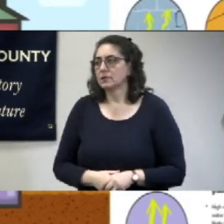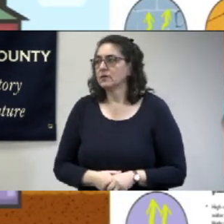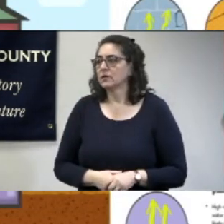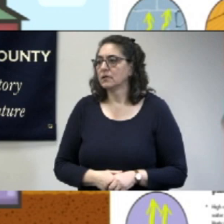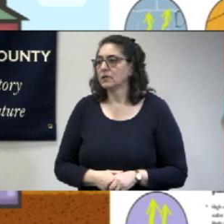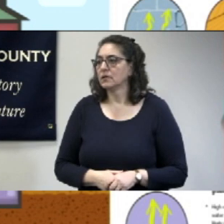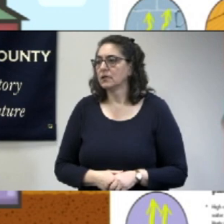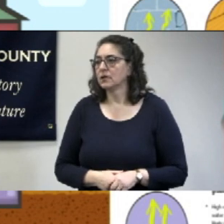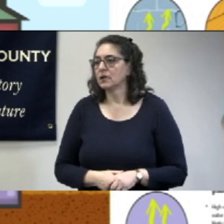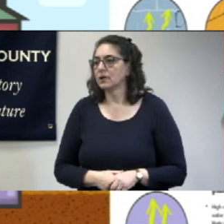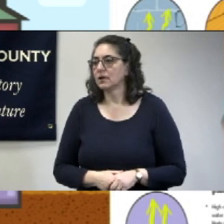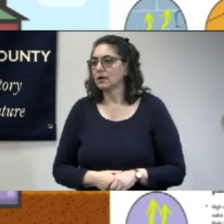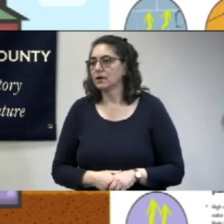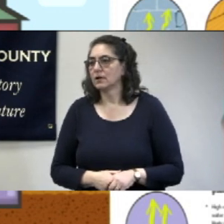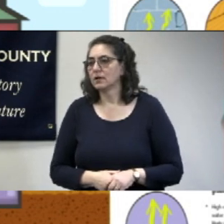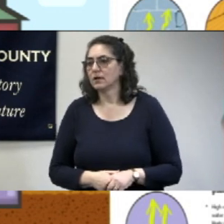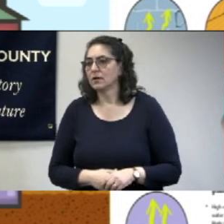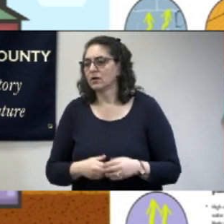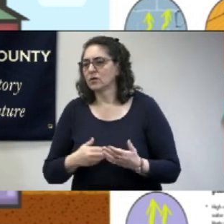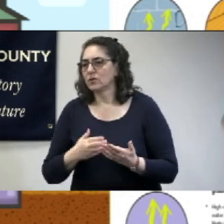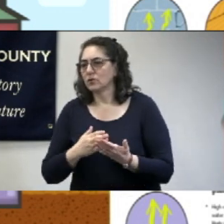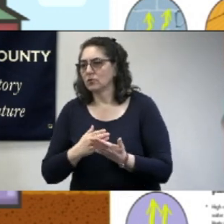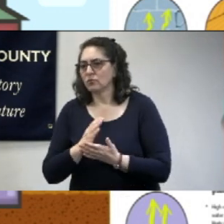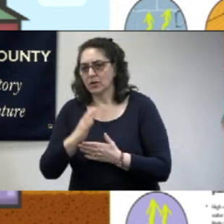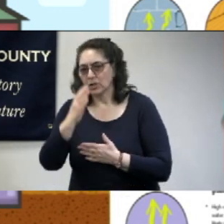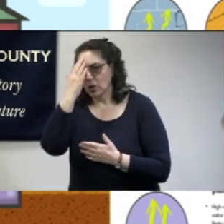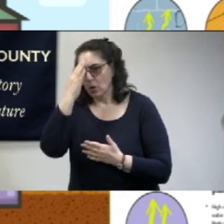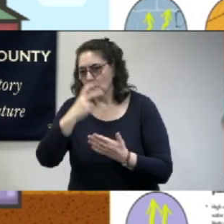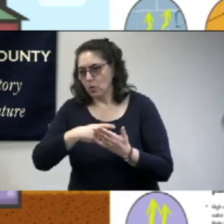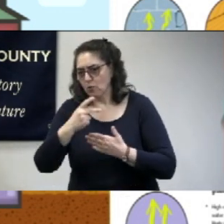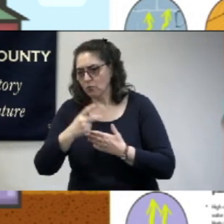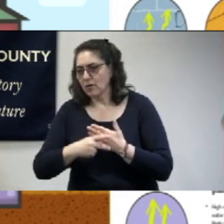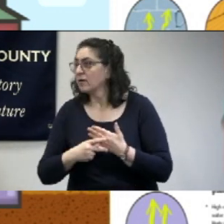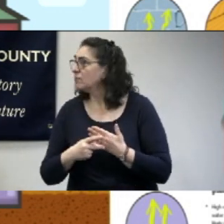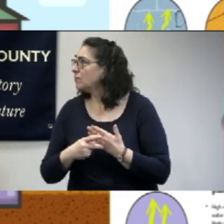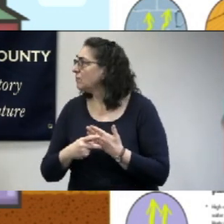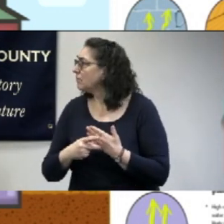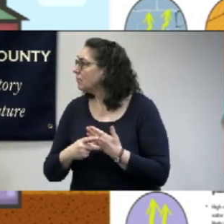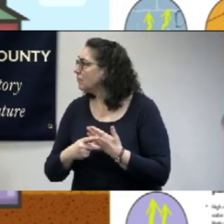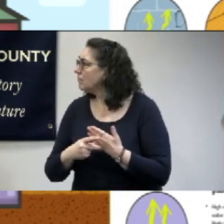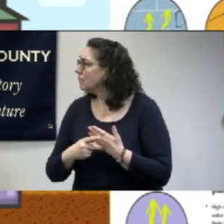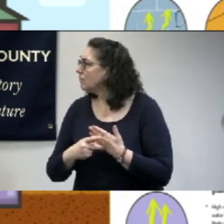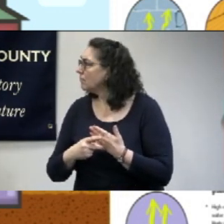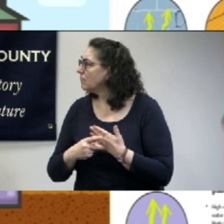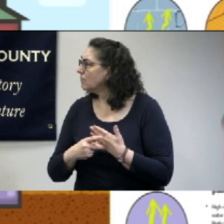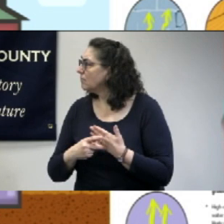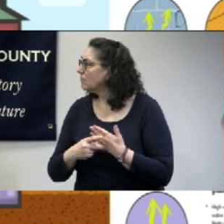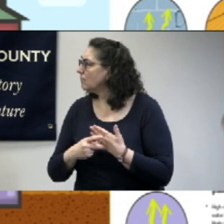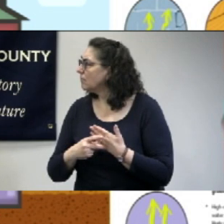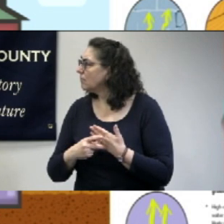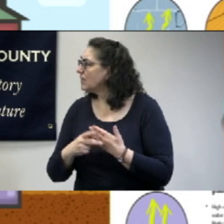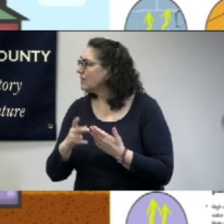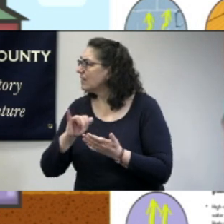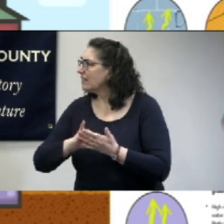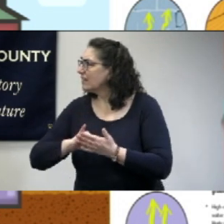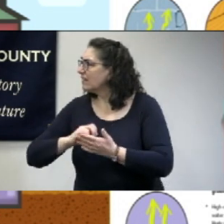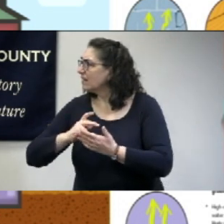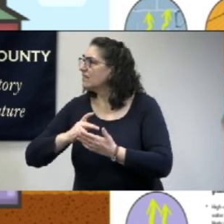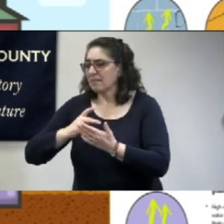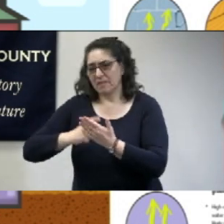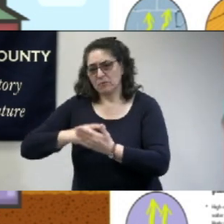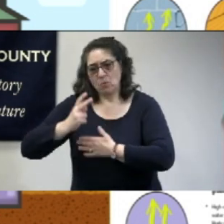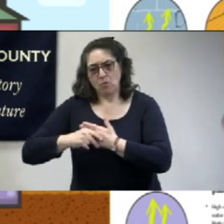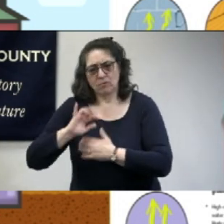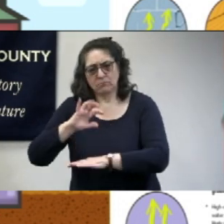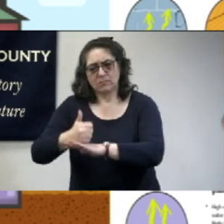The Right to Know program is also part of environmental, and that's the program that goes into businesses and